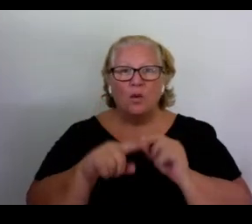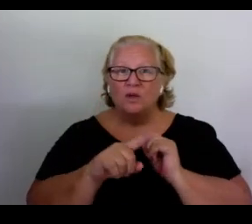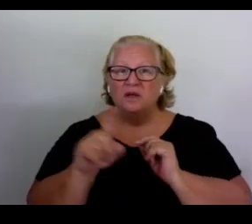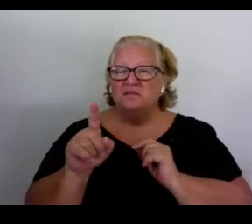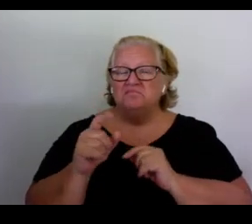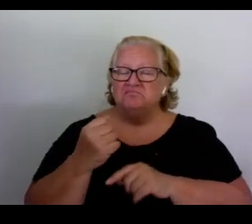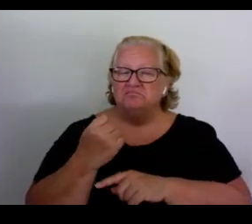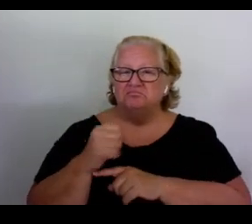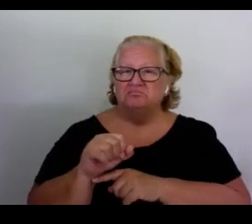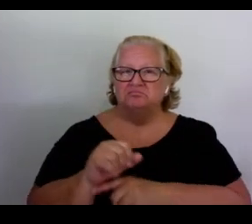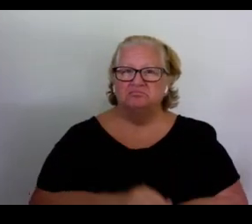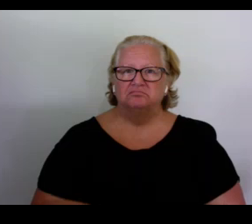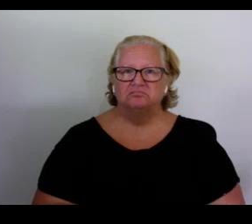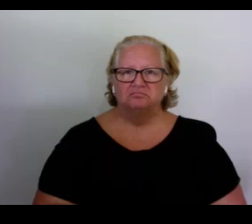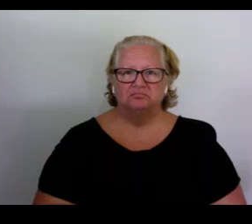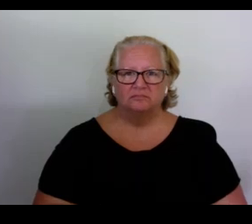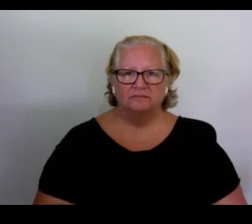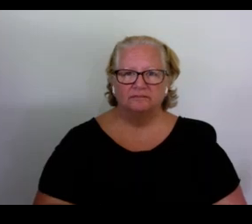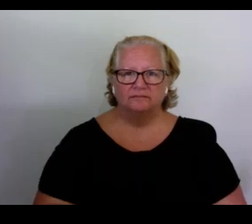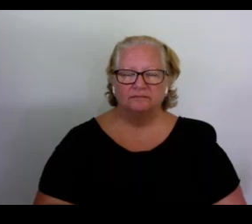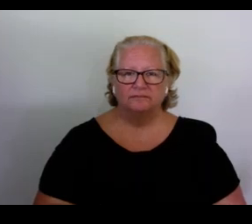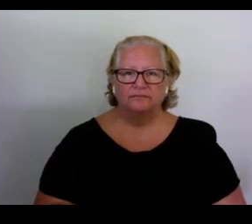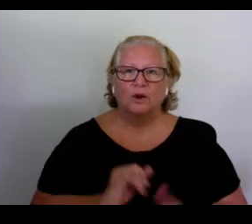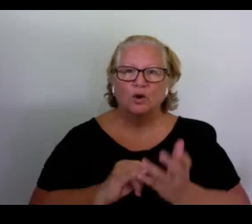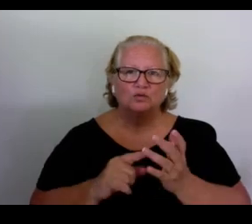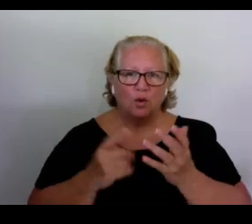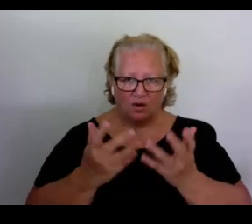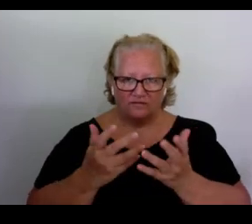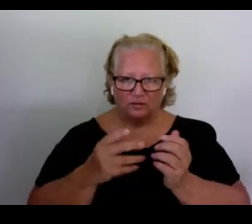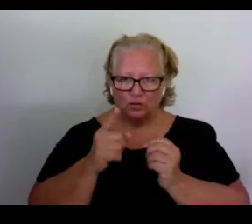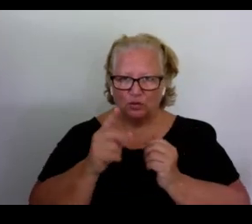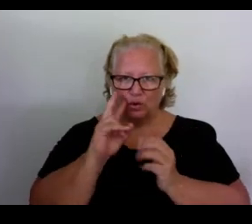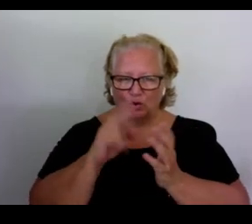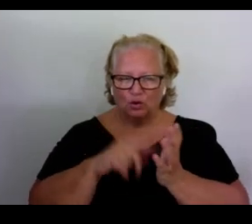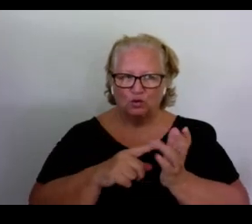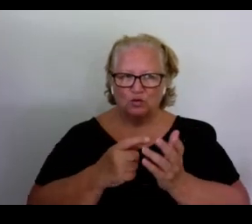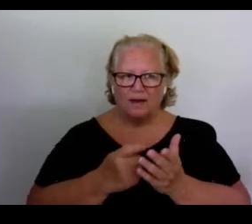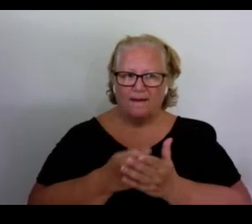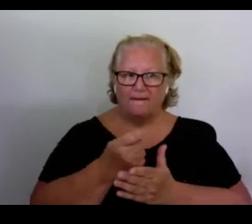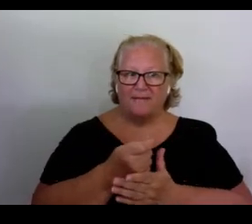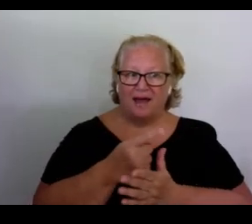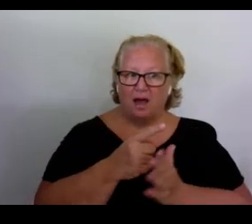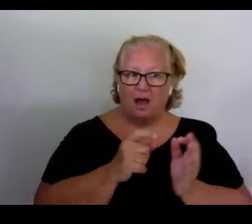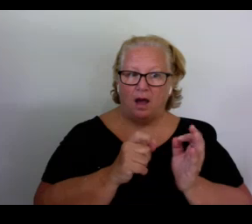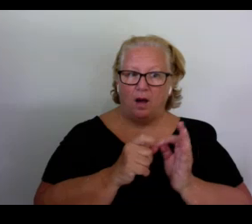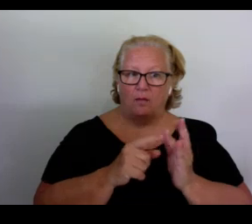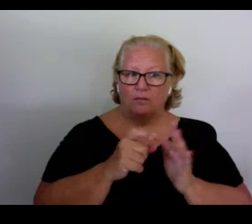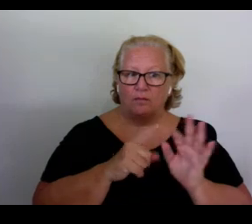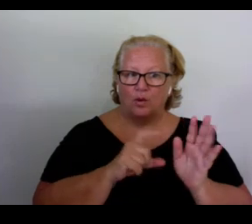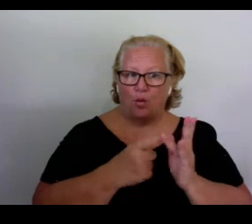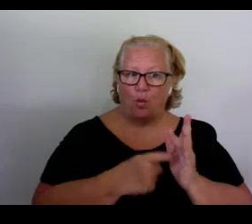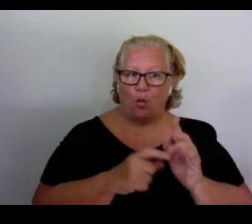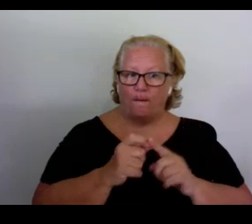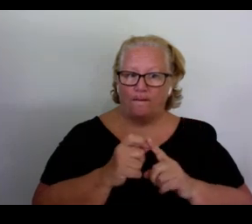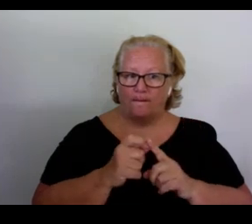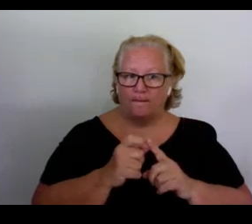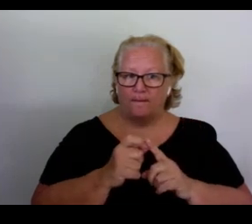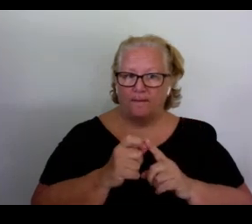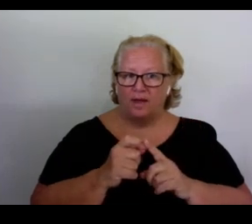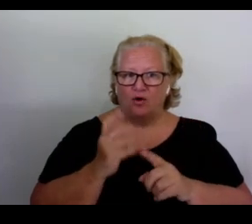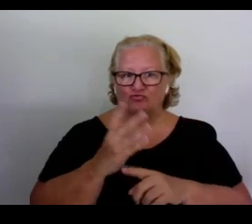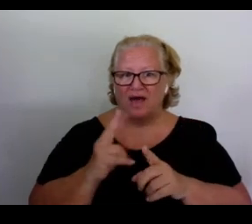So often you're looking at prioritising, say, paying the body corporate over the mortgage because that's more